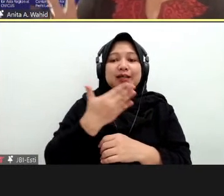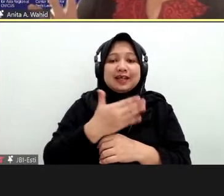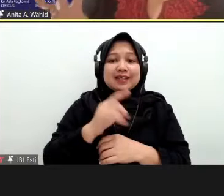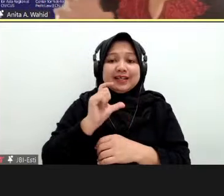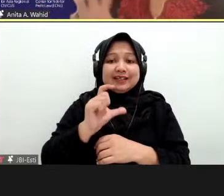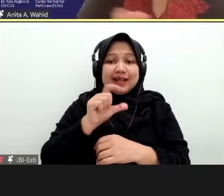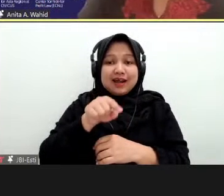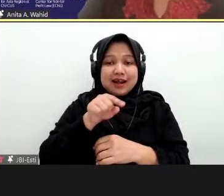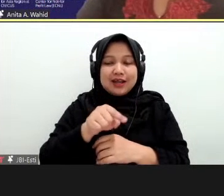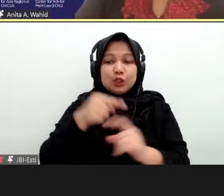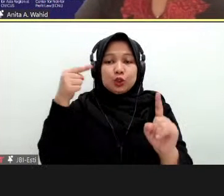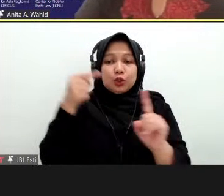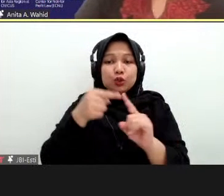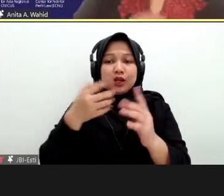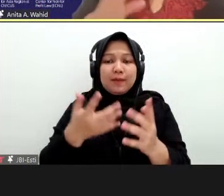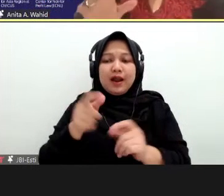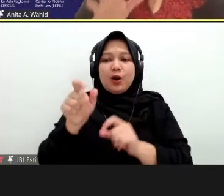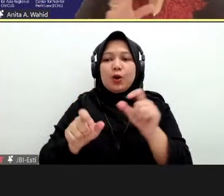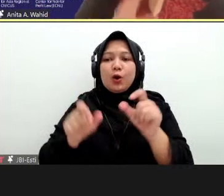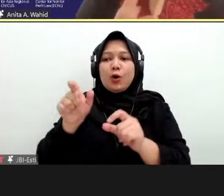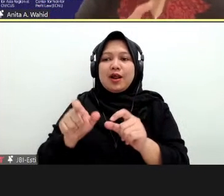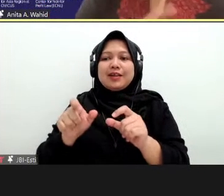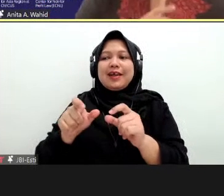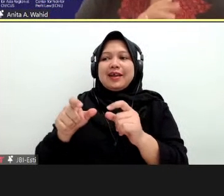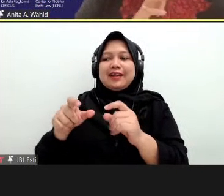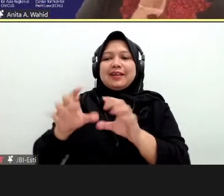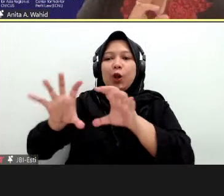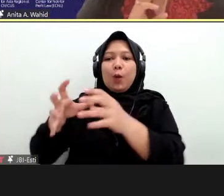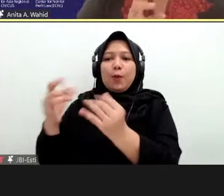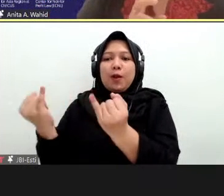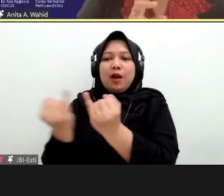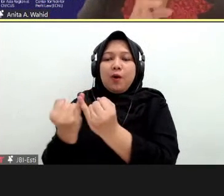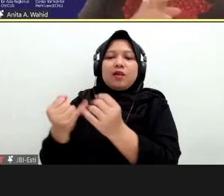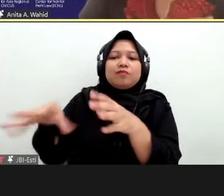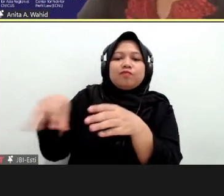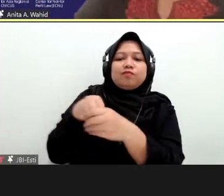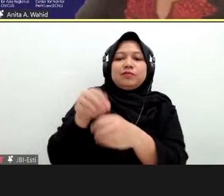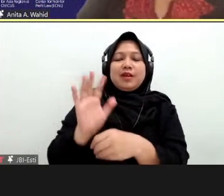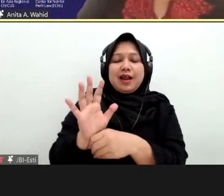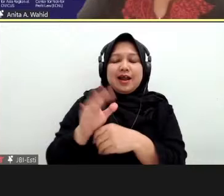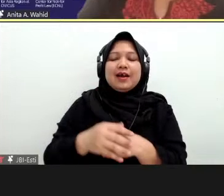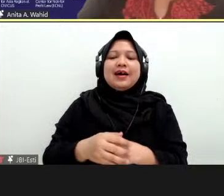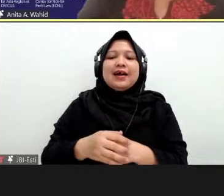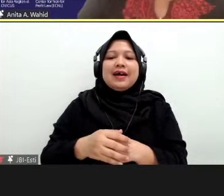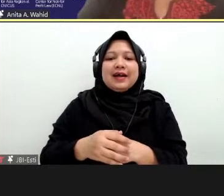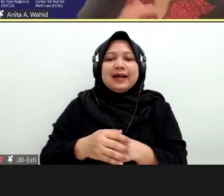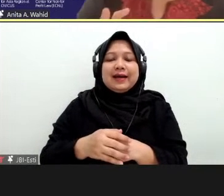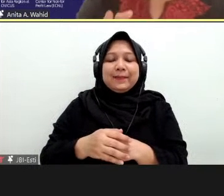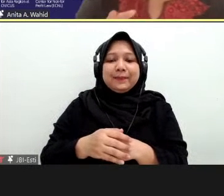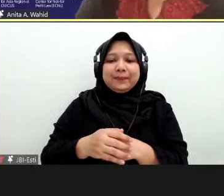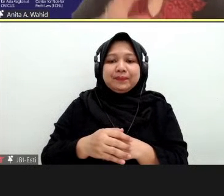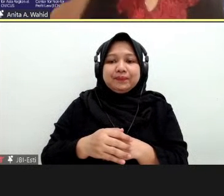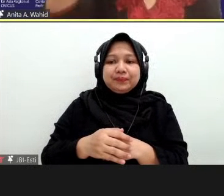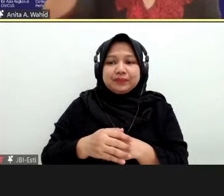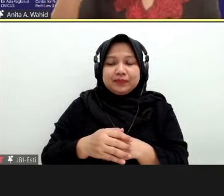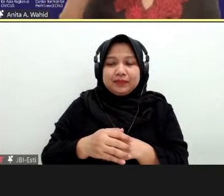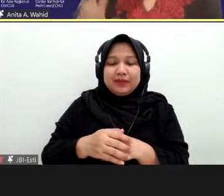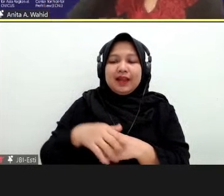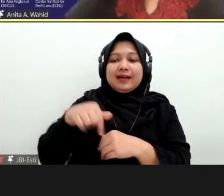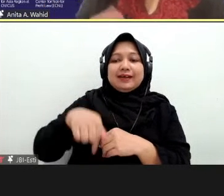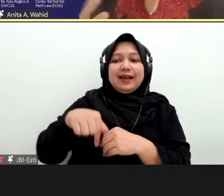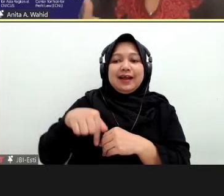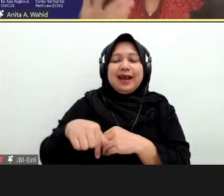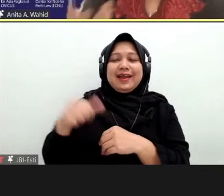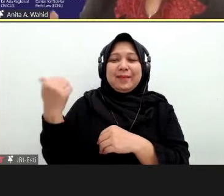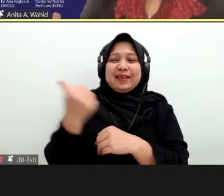exactly the methodology or ways of reducing or degrading the participation of the opposition's participation. And